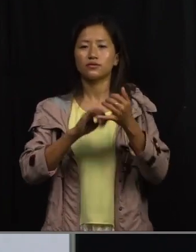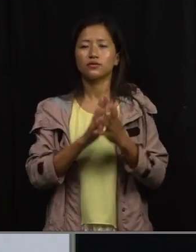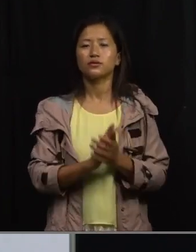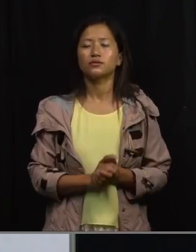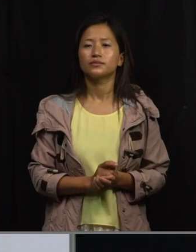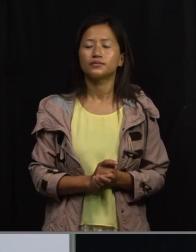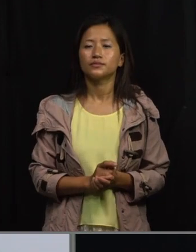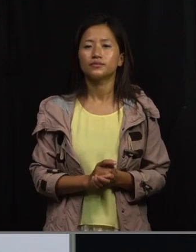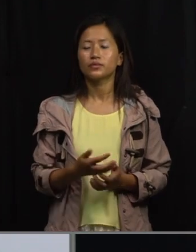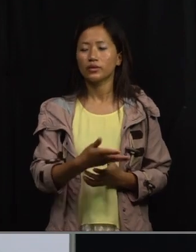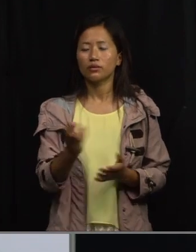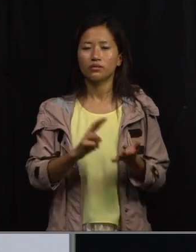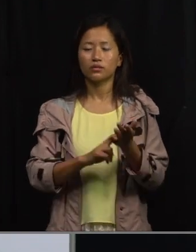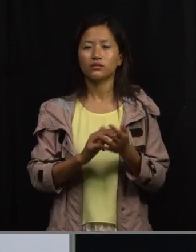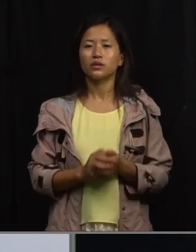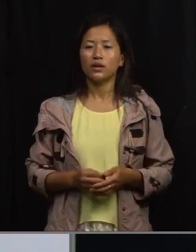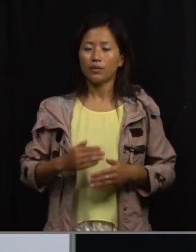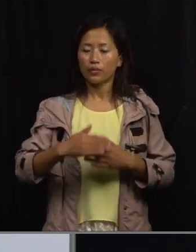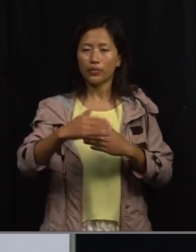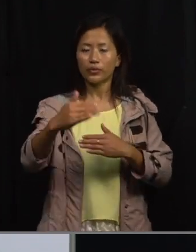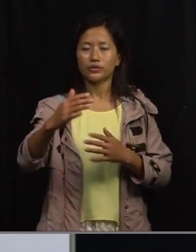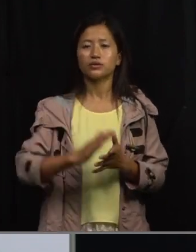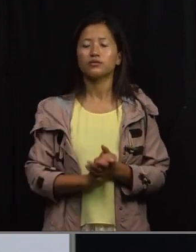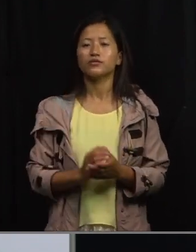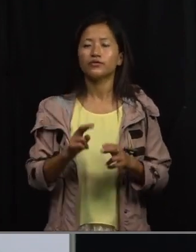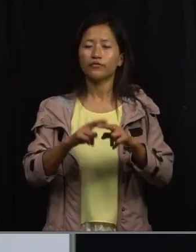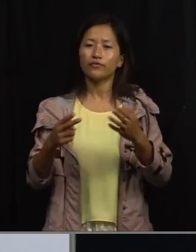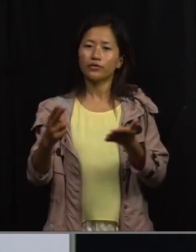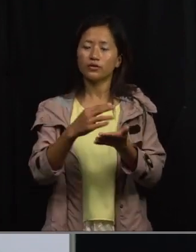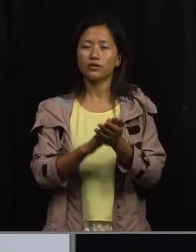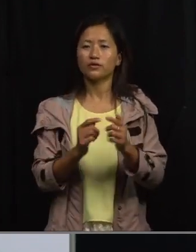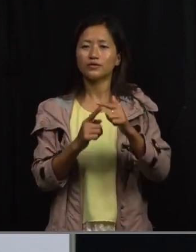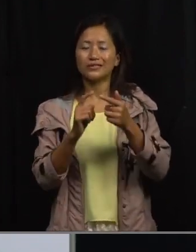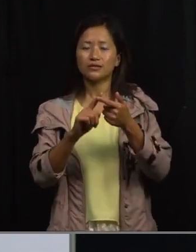Neolithic people, they also make progress in the field of textile.